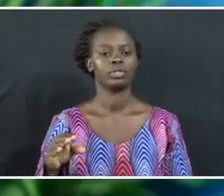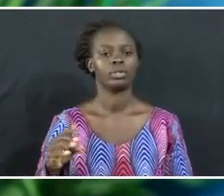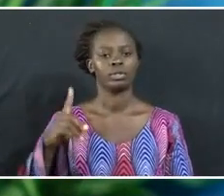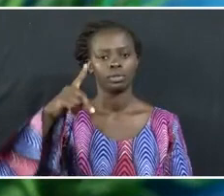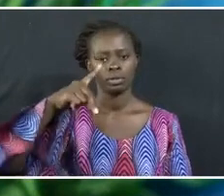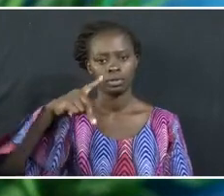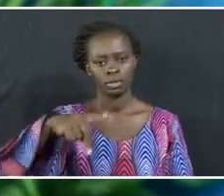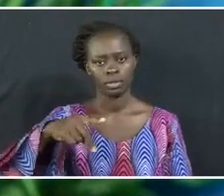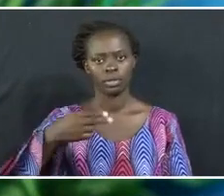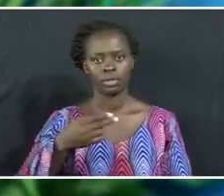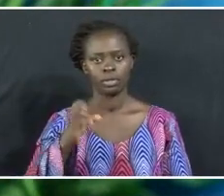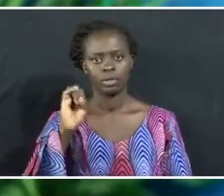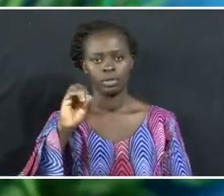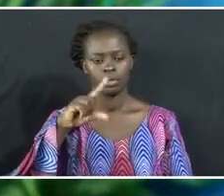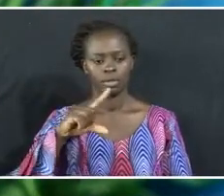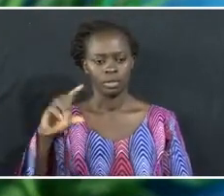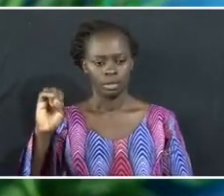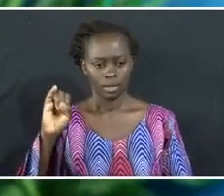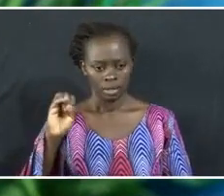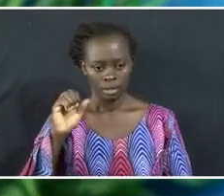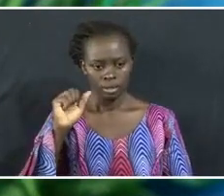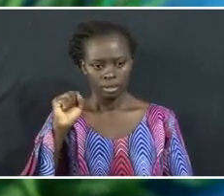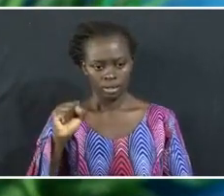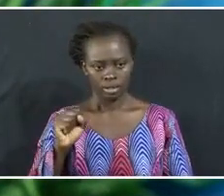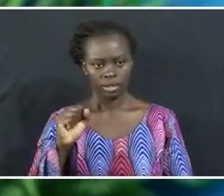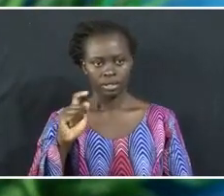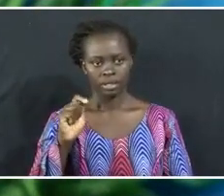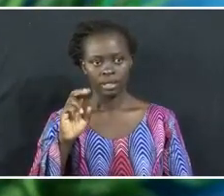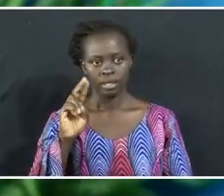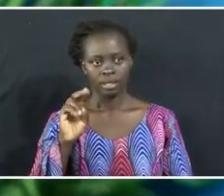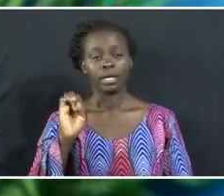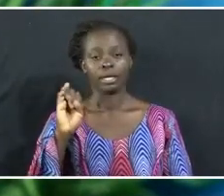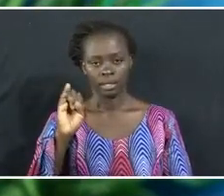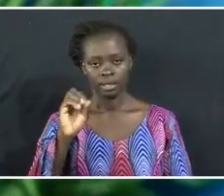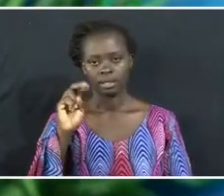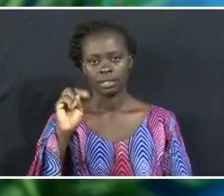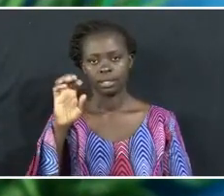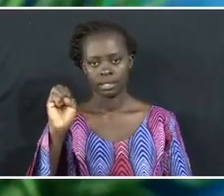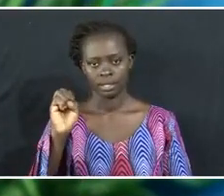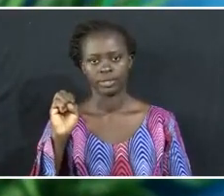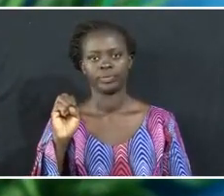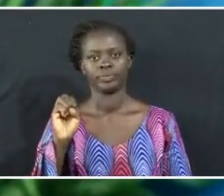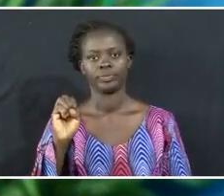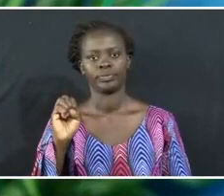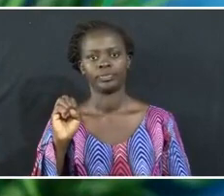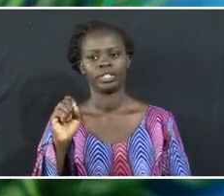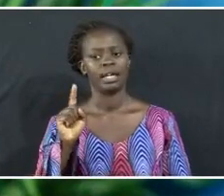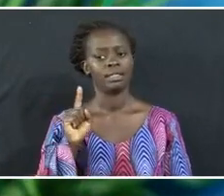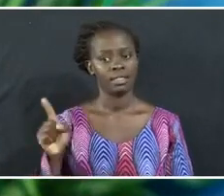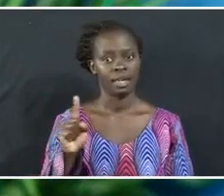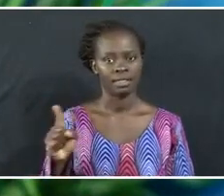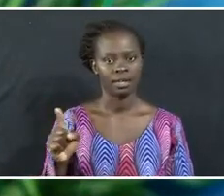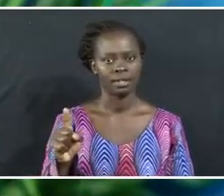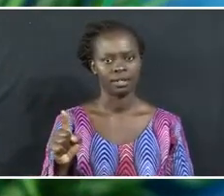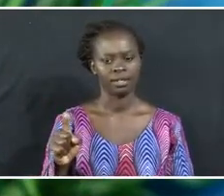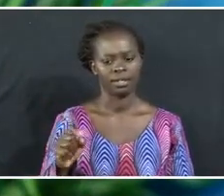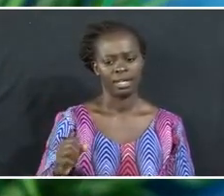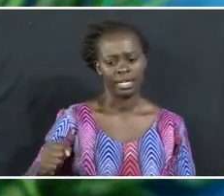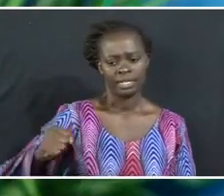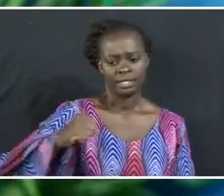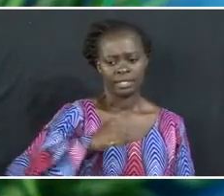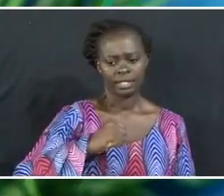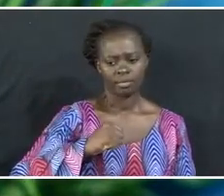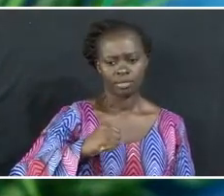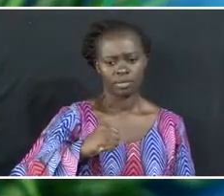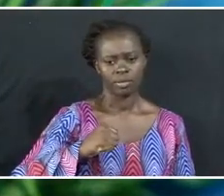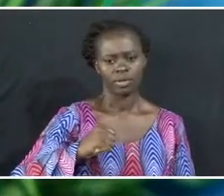a woman there. Then he was trapped in her house. It was midnight. Some